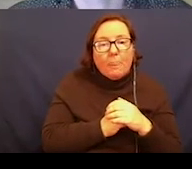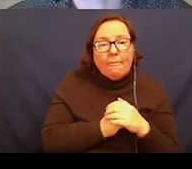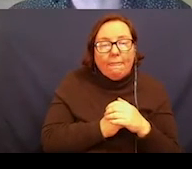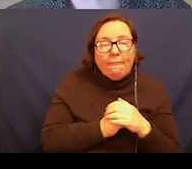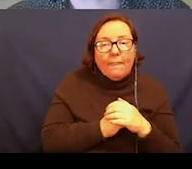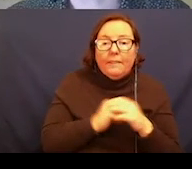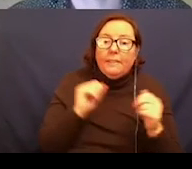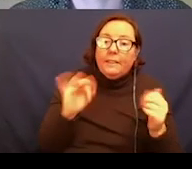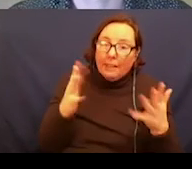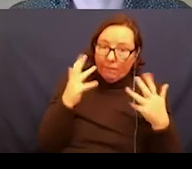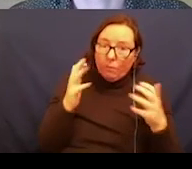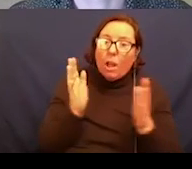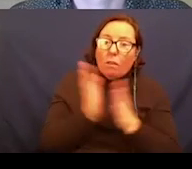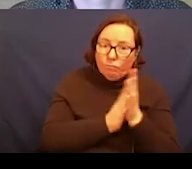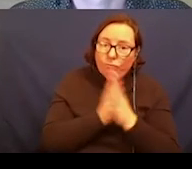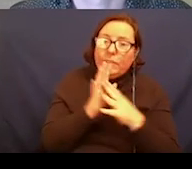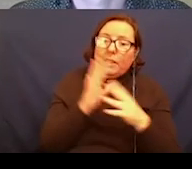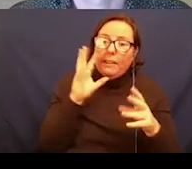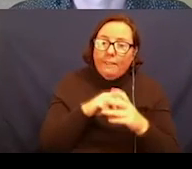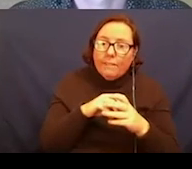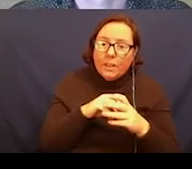If you want to participate in the program,